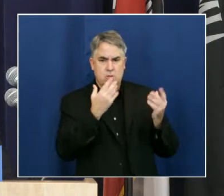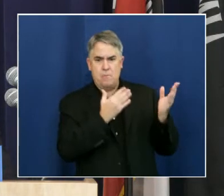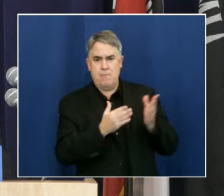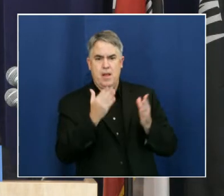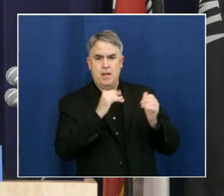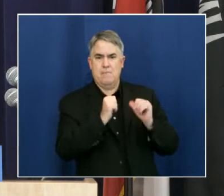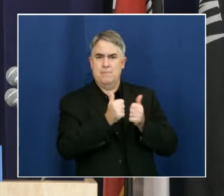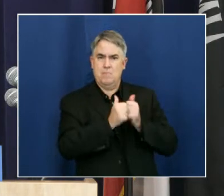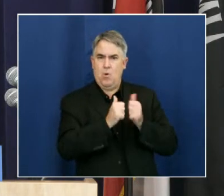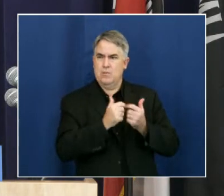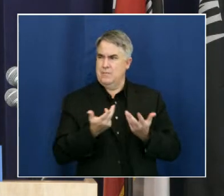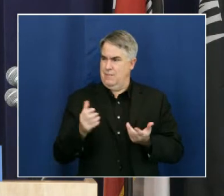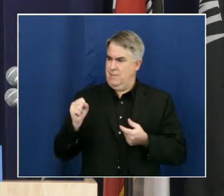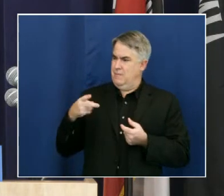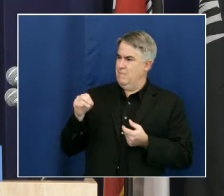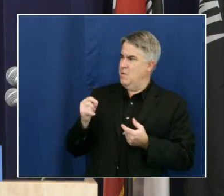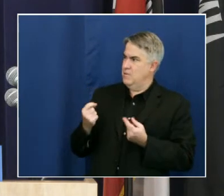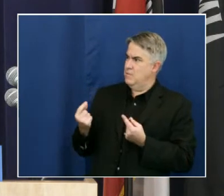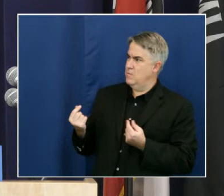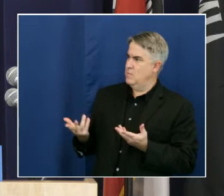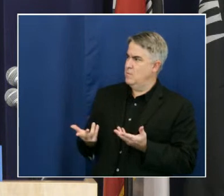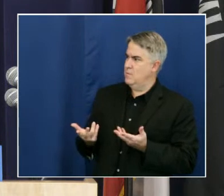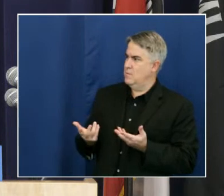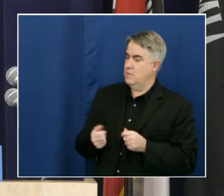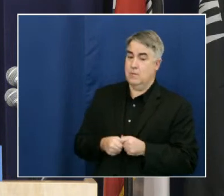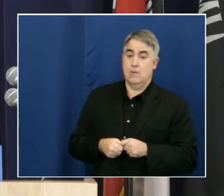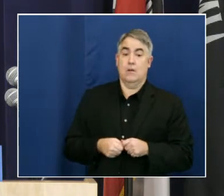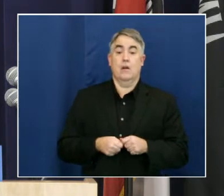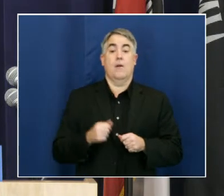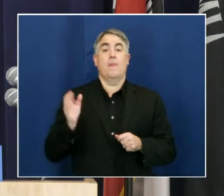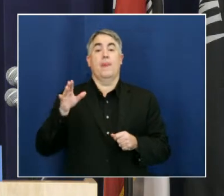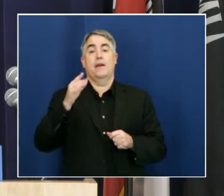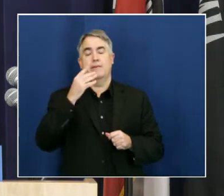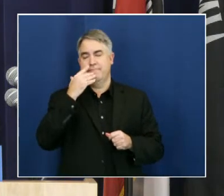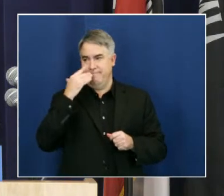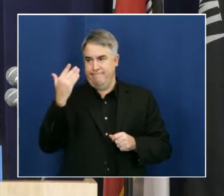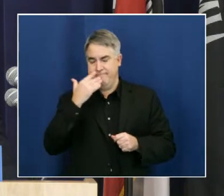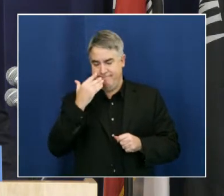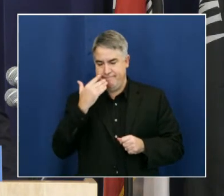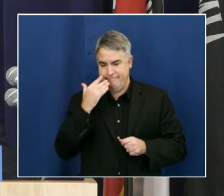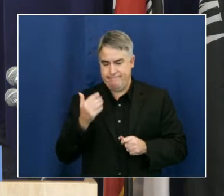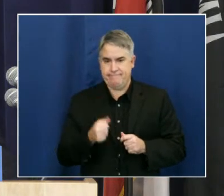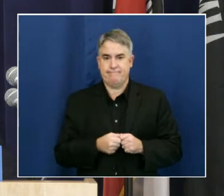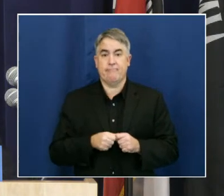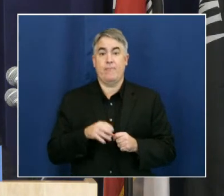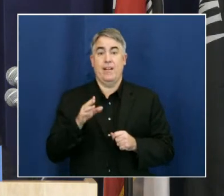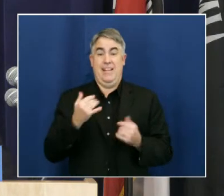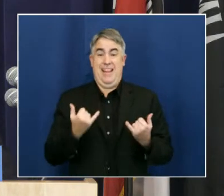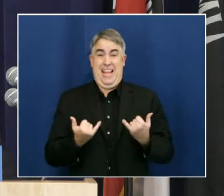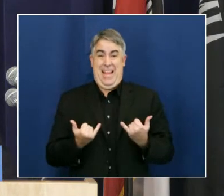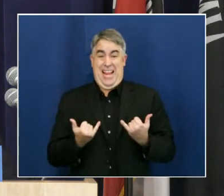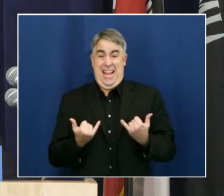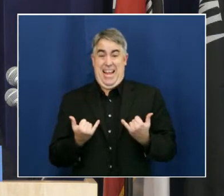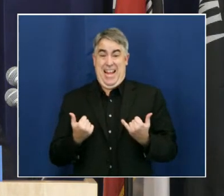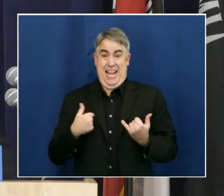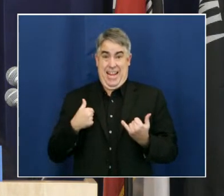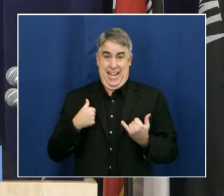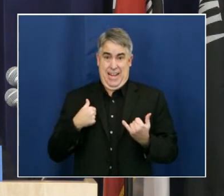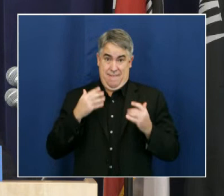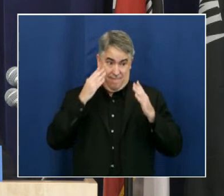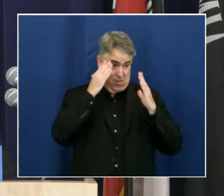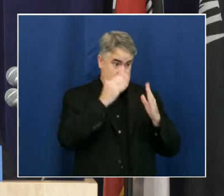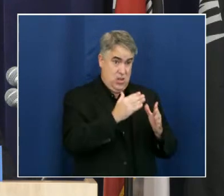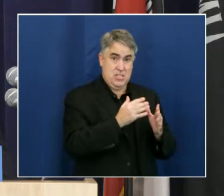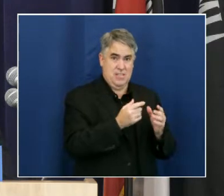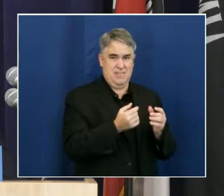you. Yeah, thank you, Brandon, for the question. And my focus right now really is on vaccine